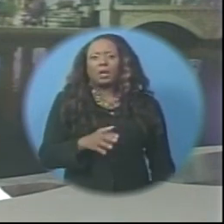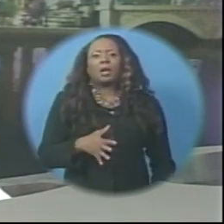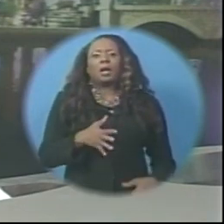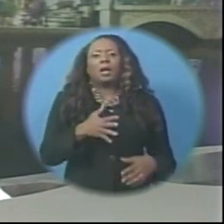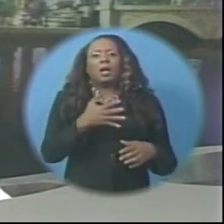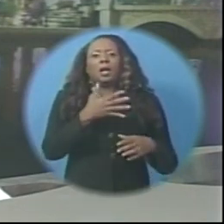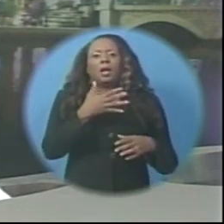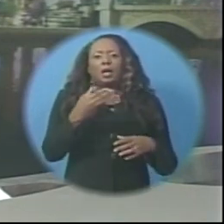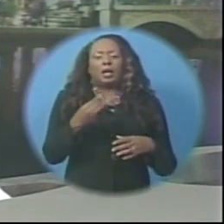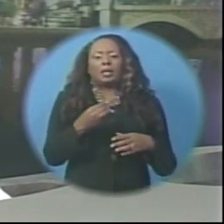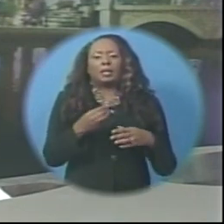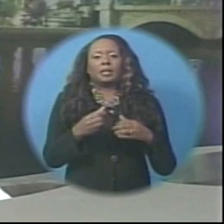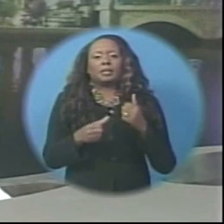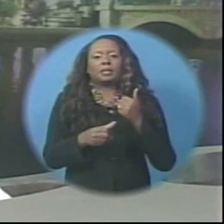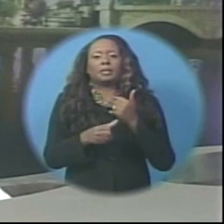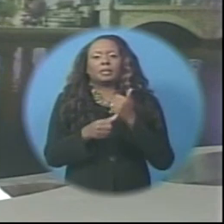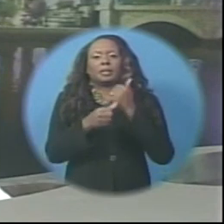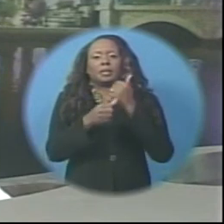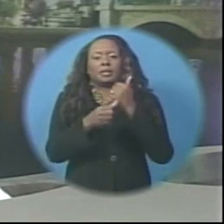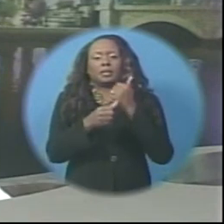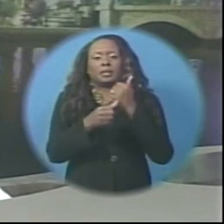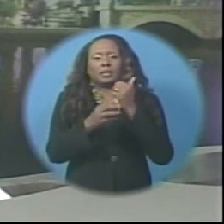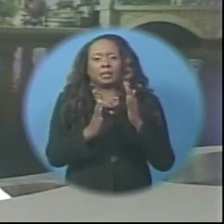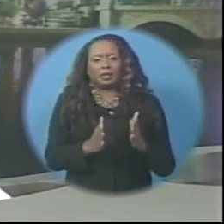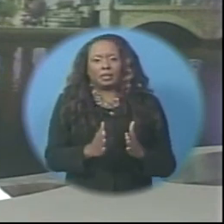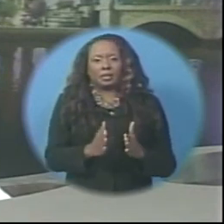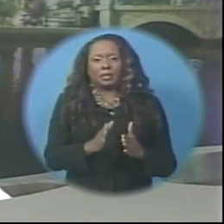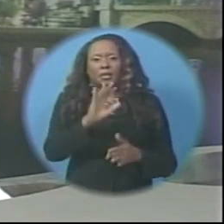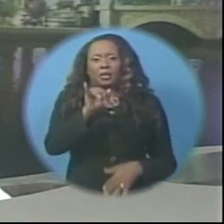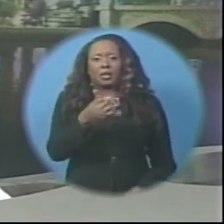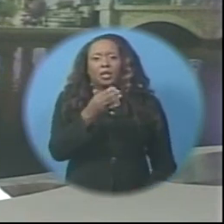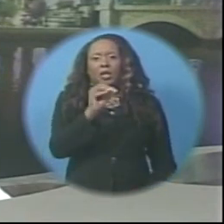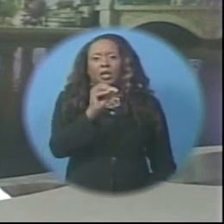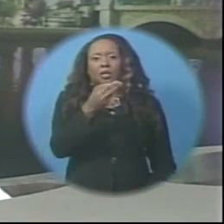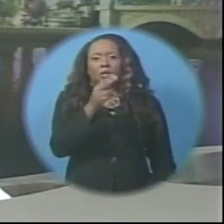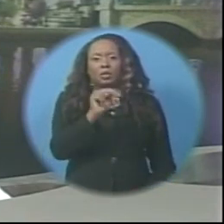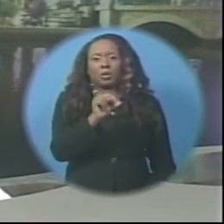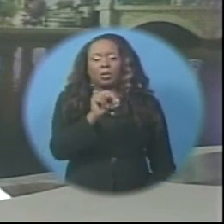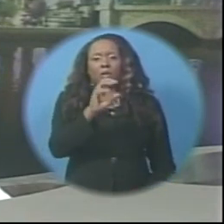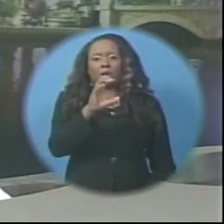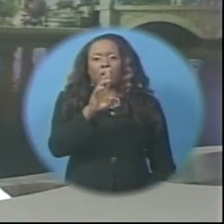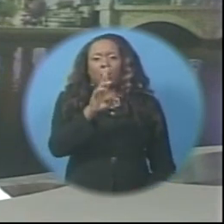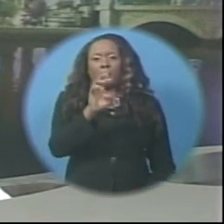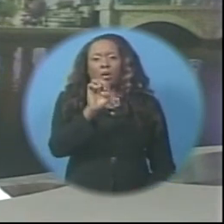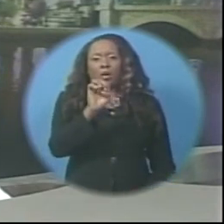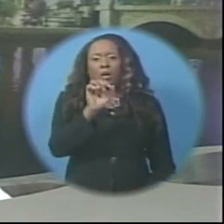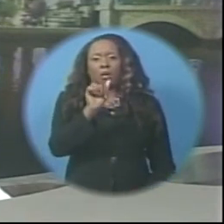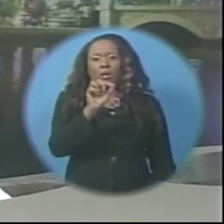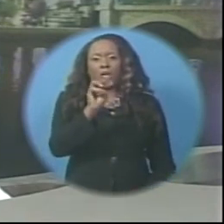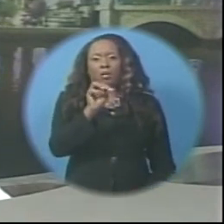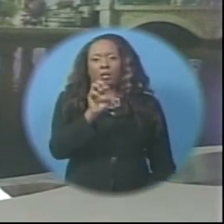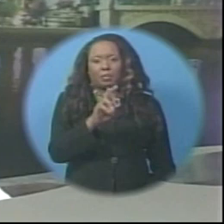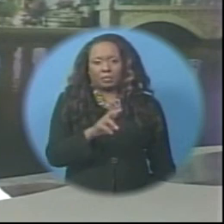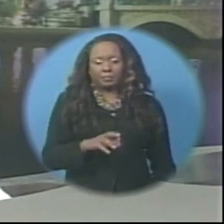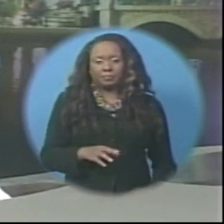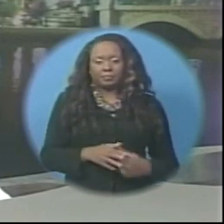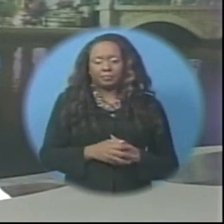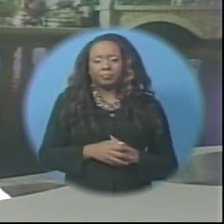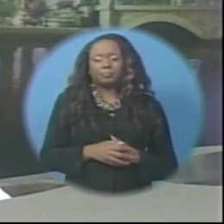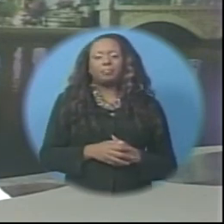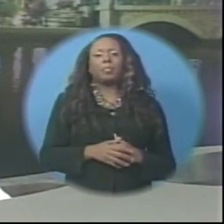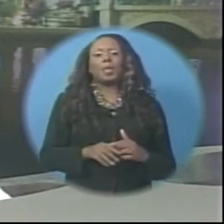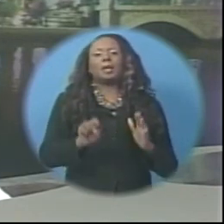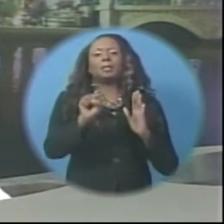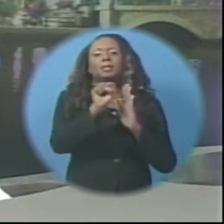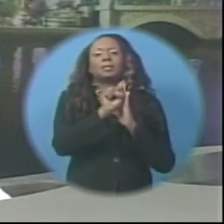in Persons and Deputy Assistant Secretary John Kramer of the Bureau of Western Hemisphere Affairs. According to the State